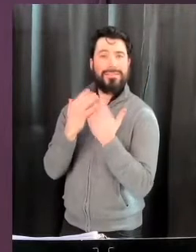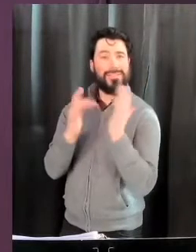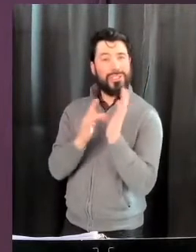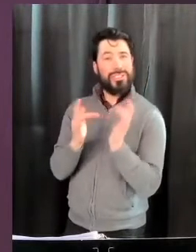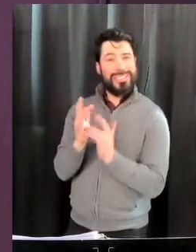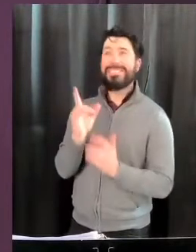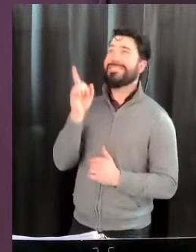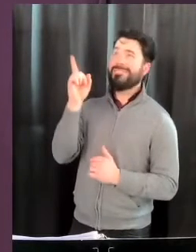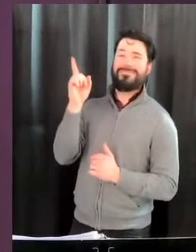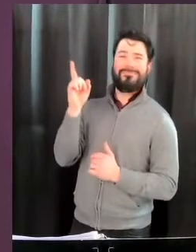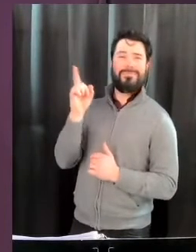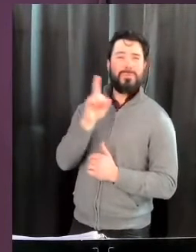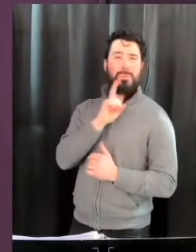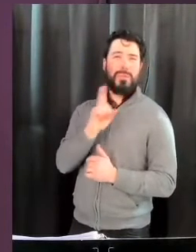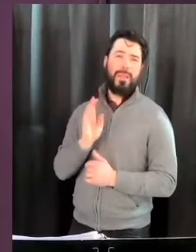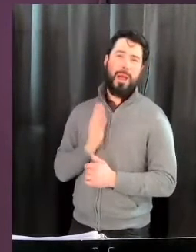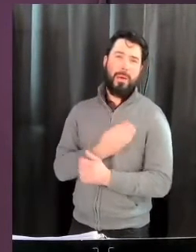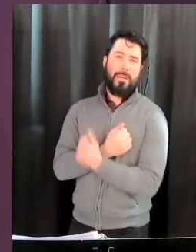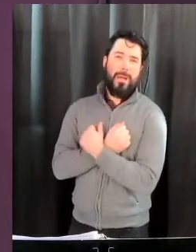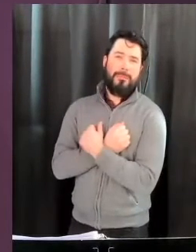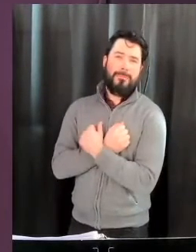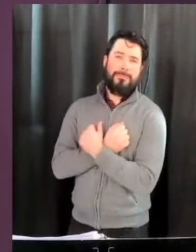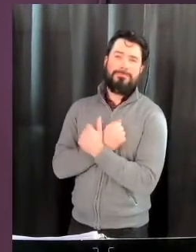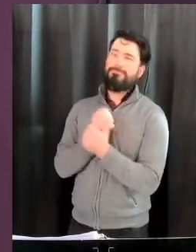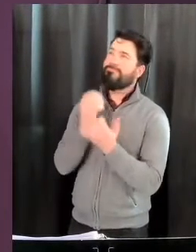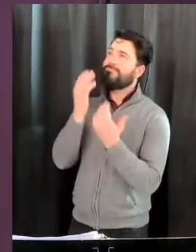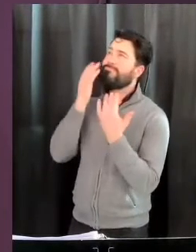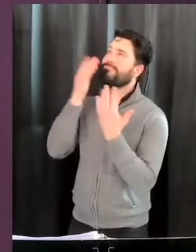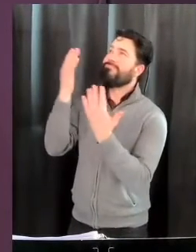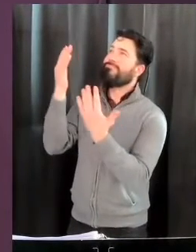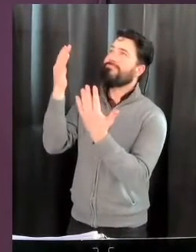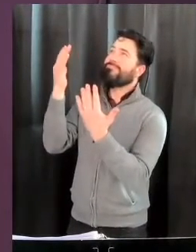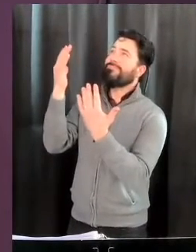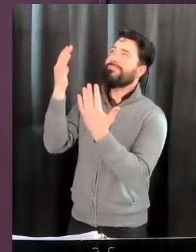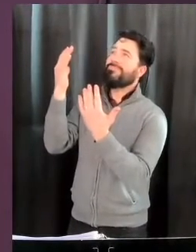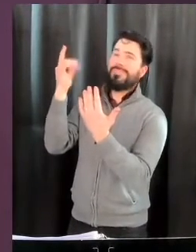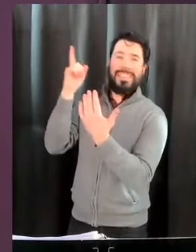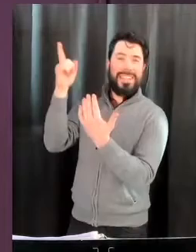and to love him who loved us first,